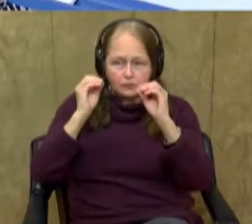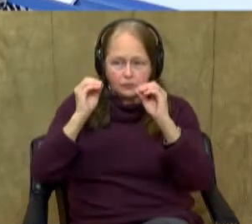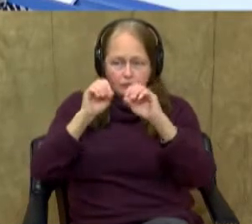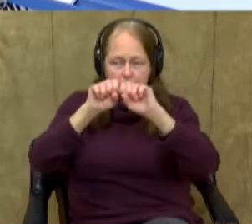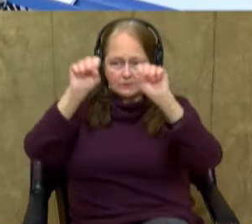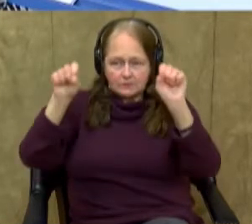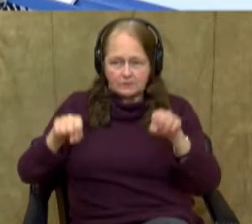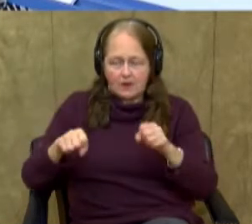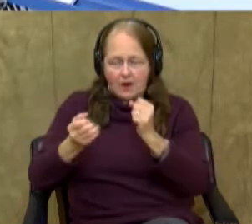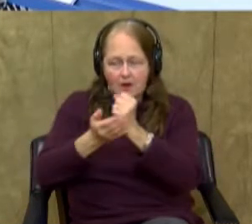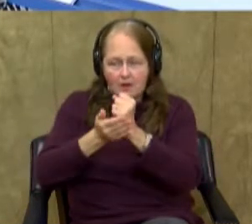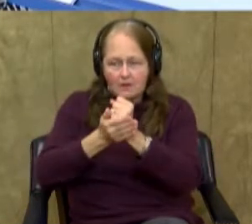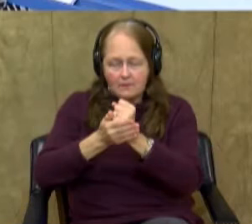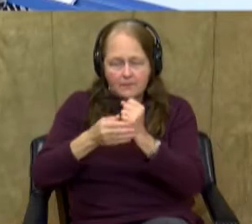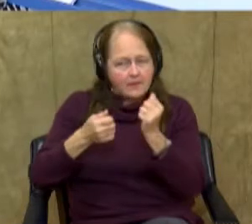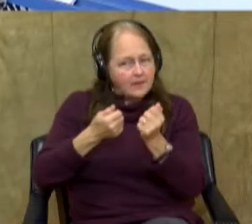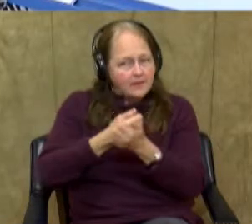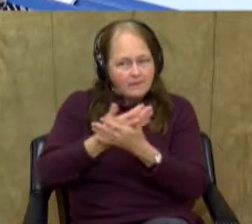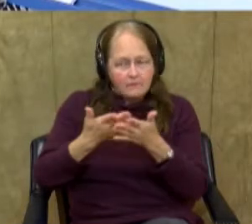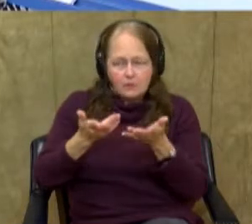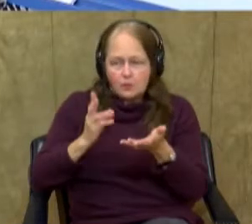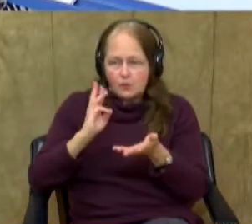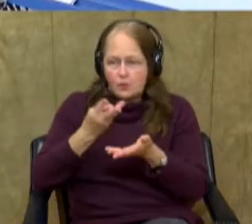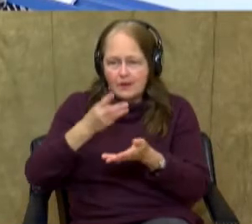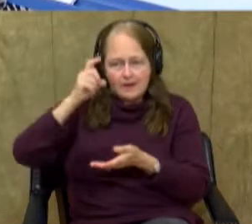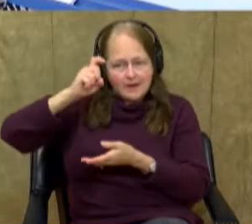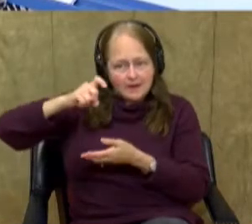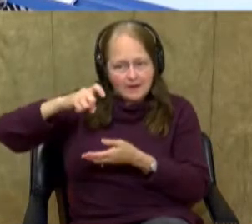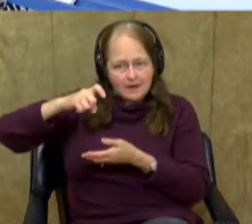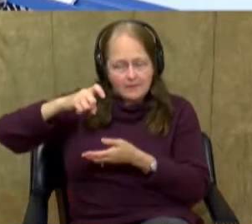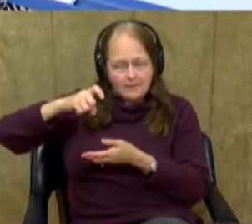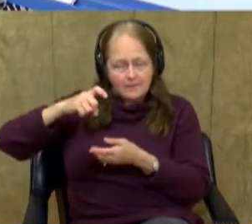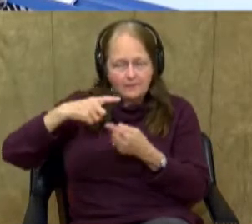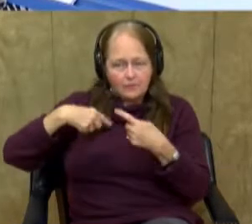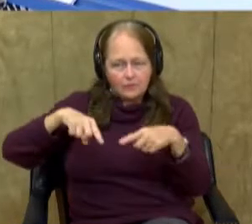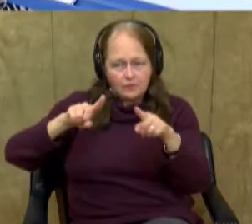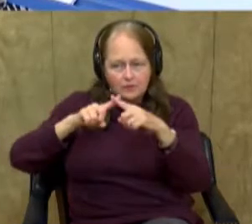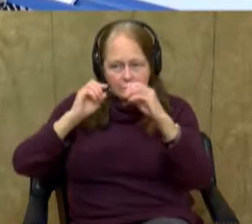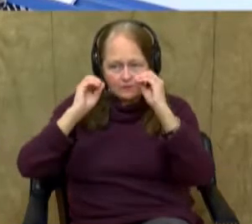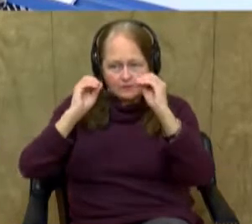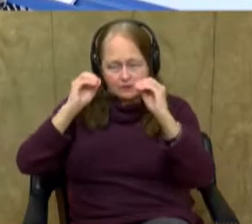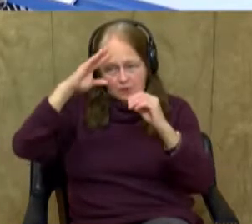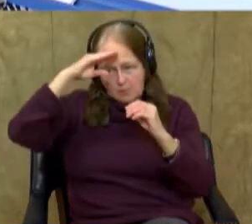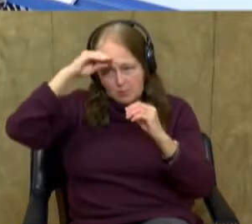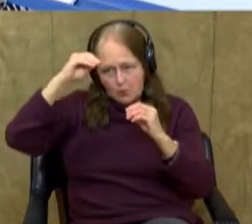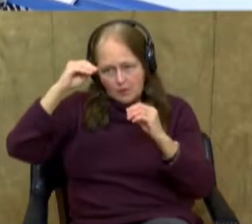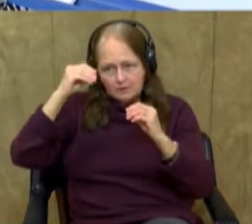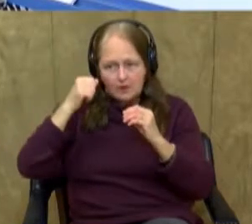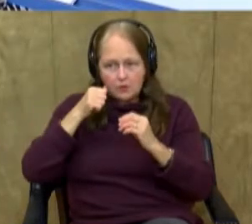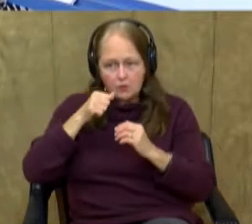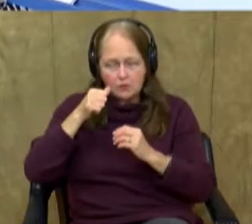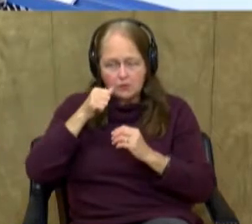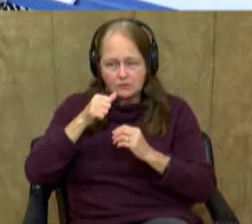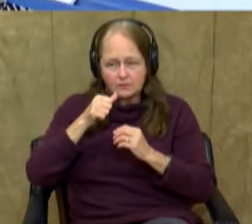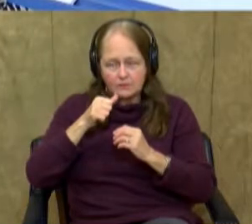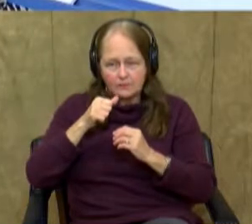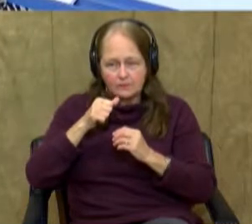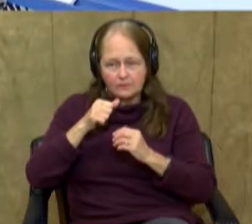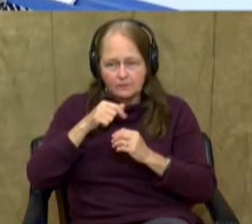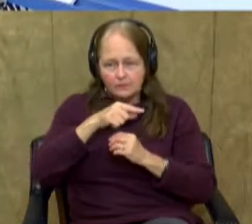for helping us out and giving us everything that we need so we can continue to teach our boys and girls. So